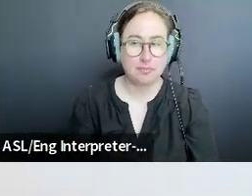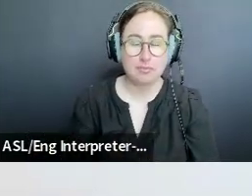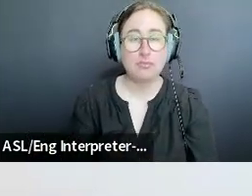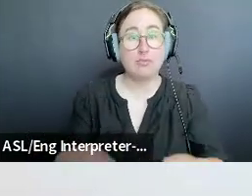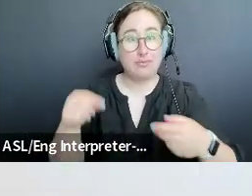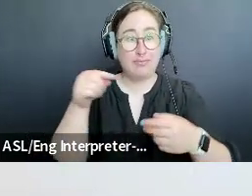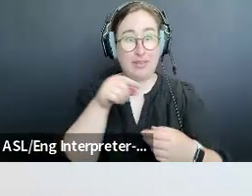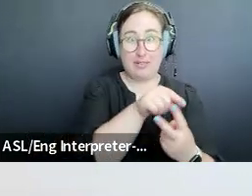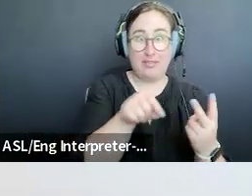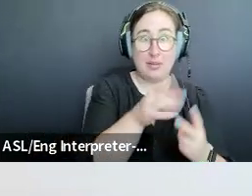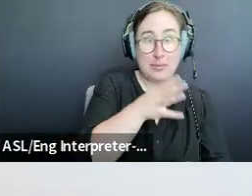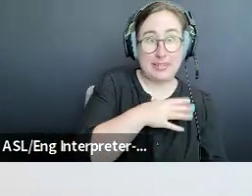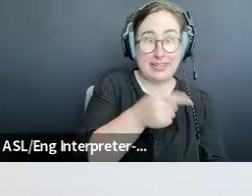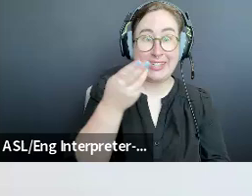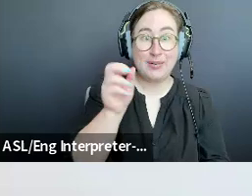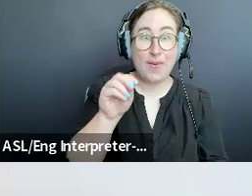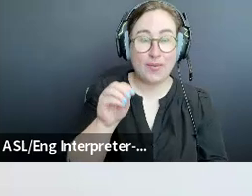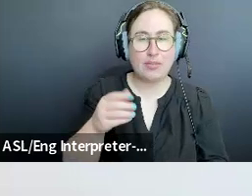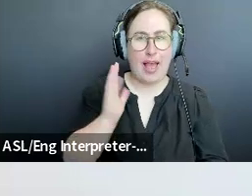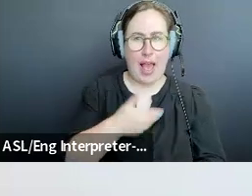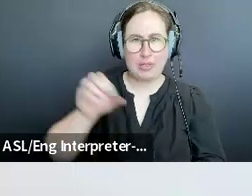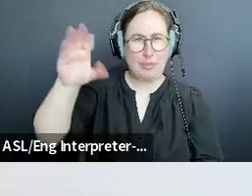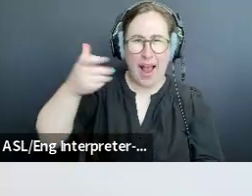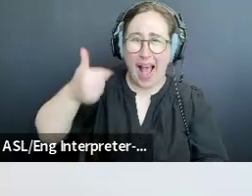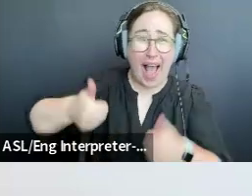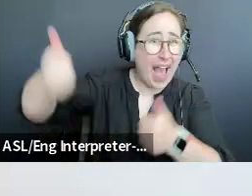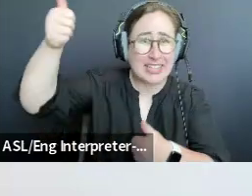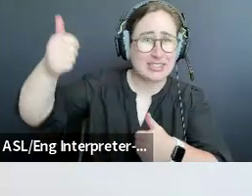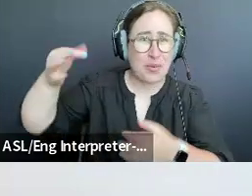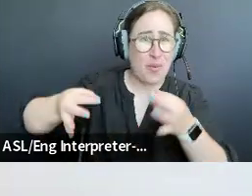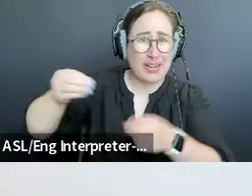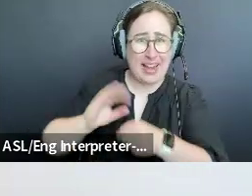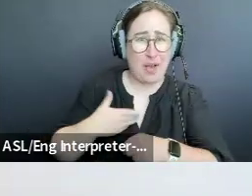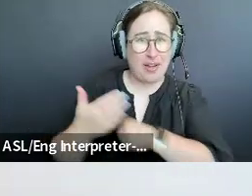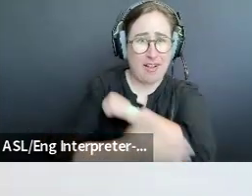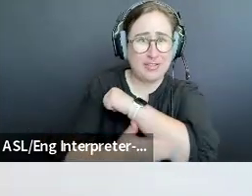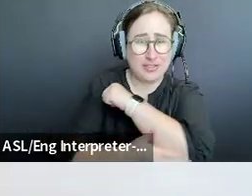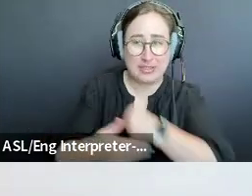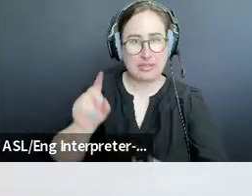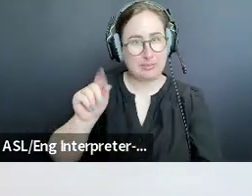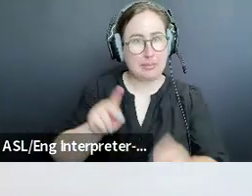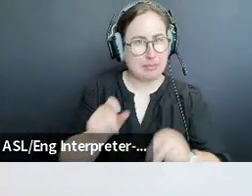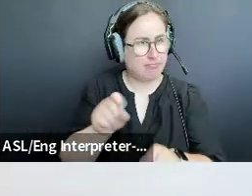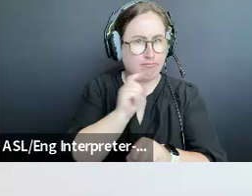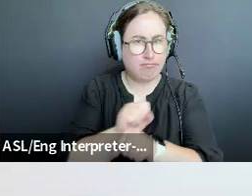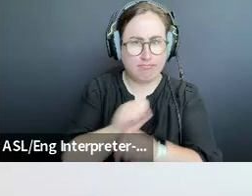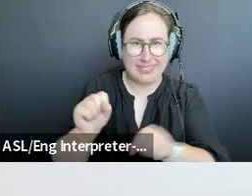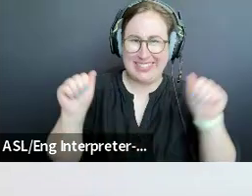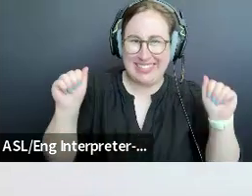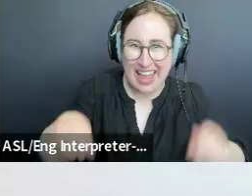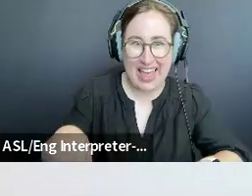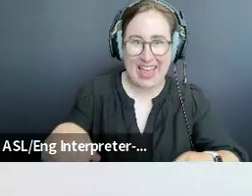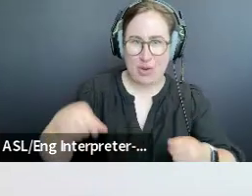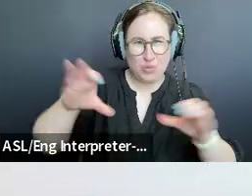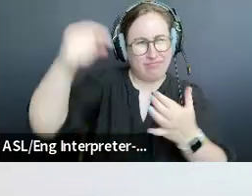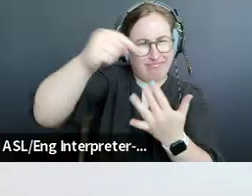two heroes, the highest court in our nation recognized that disabled people are as capable and as worthy of participating